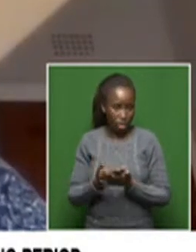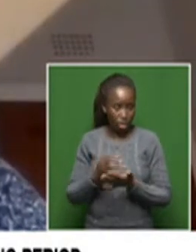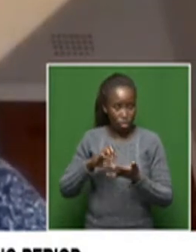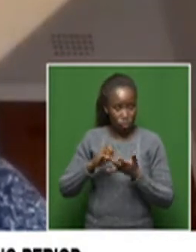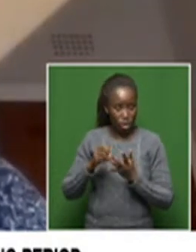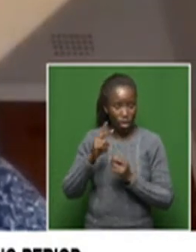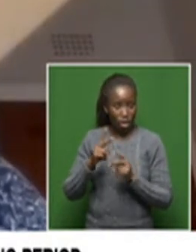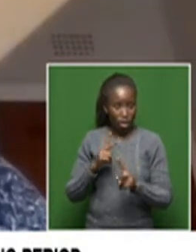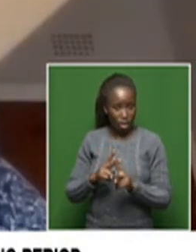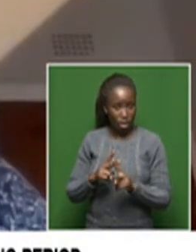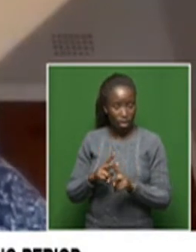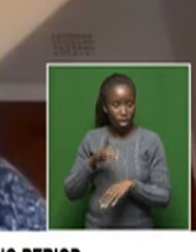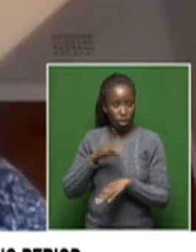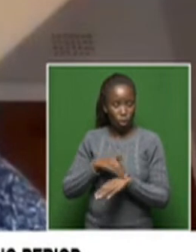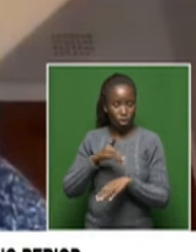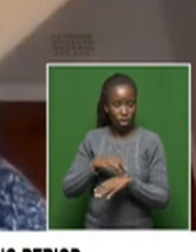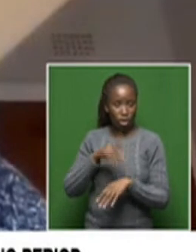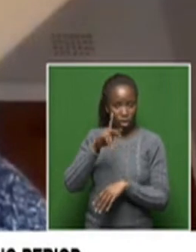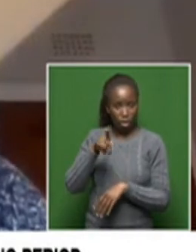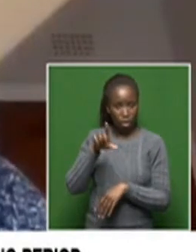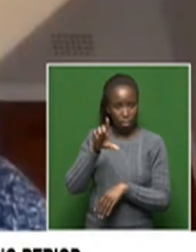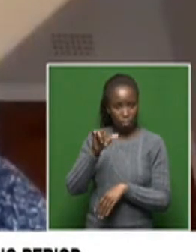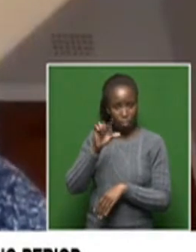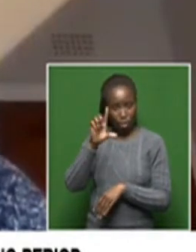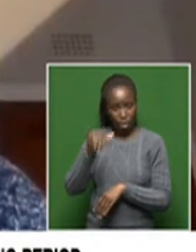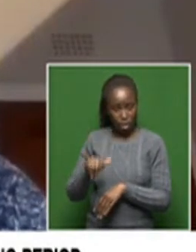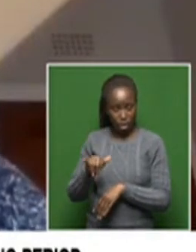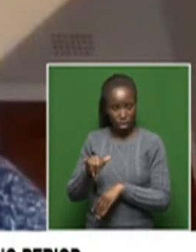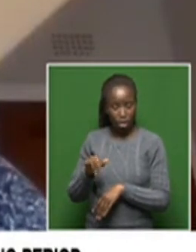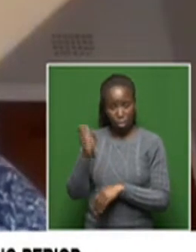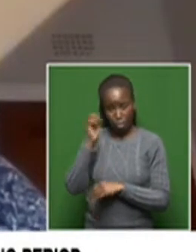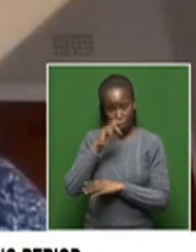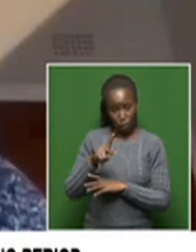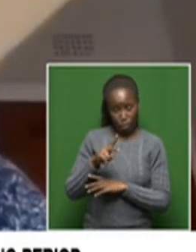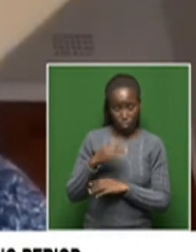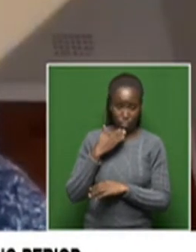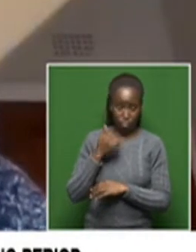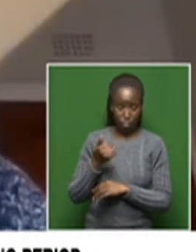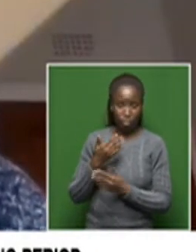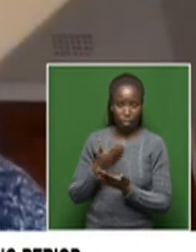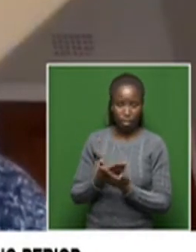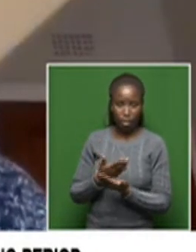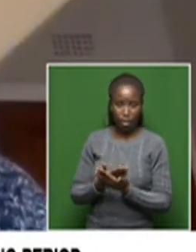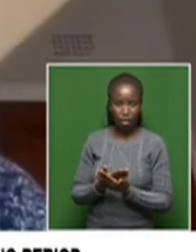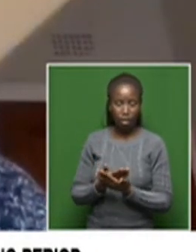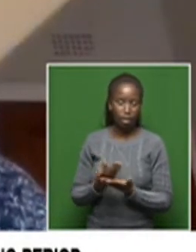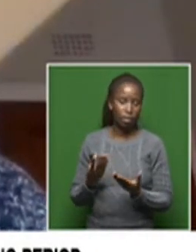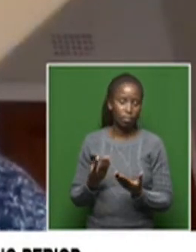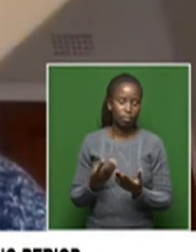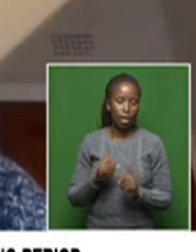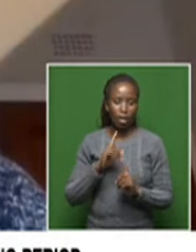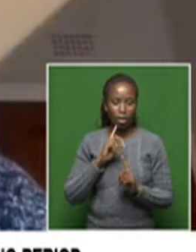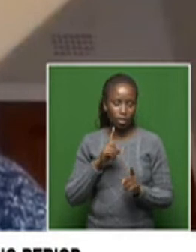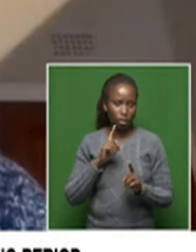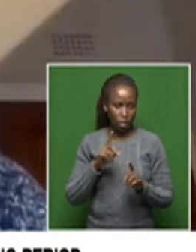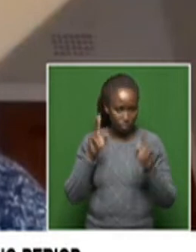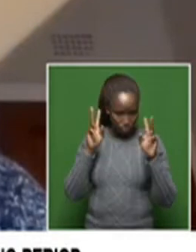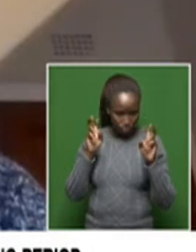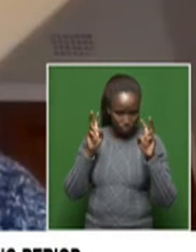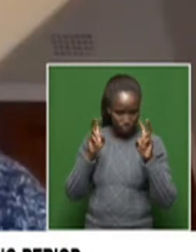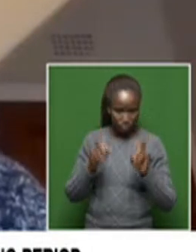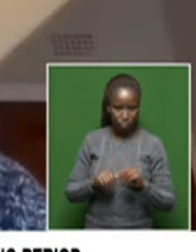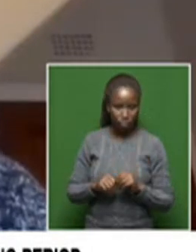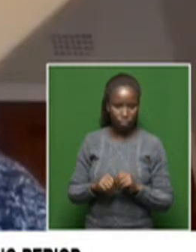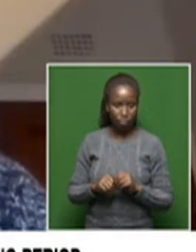Rees back and ask Prof, if you can just deal with that Act